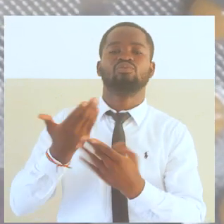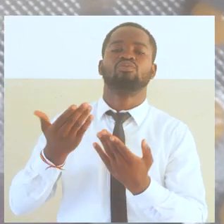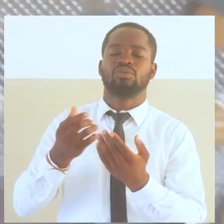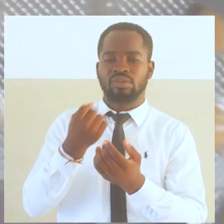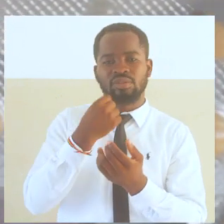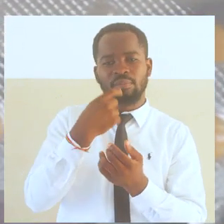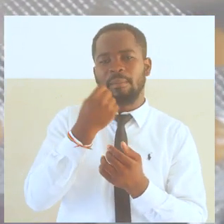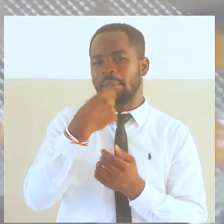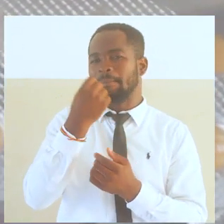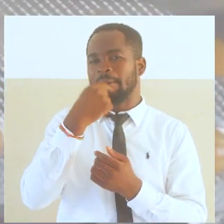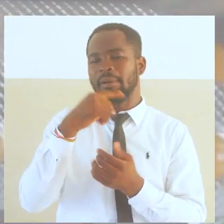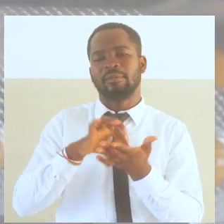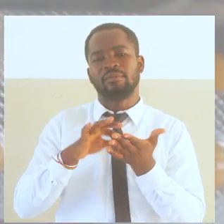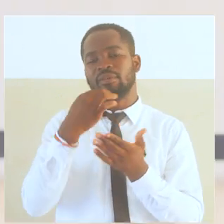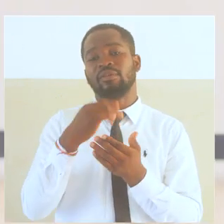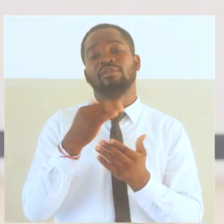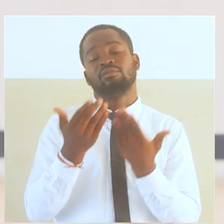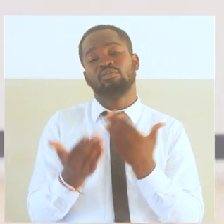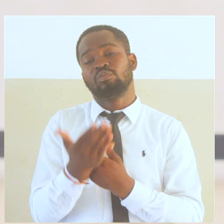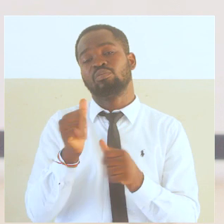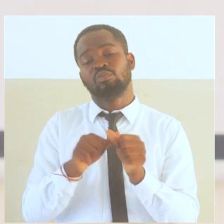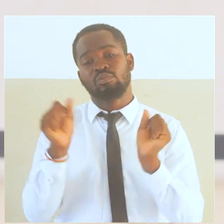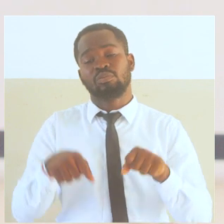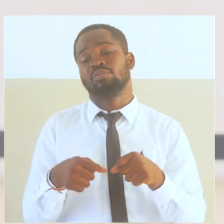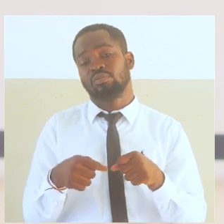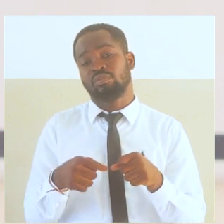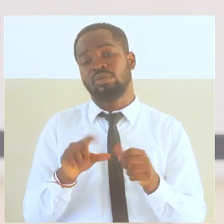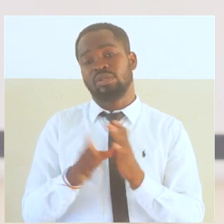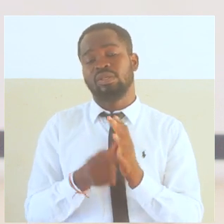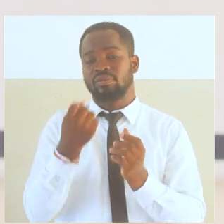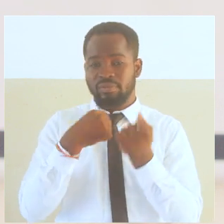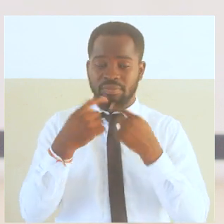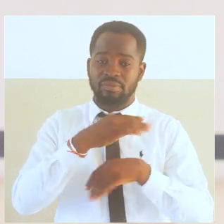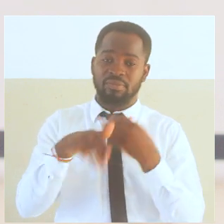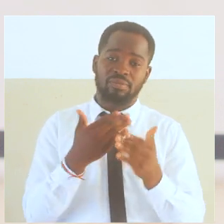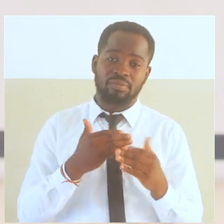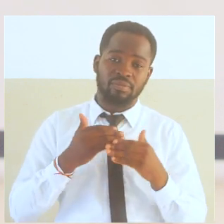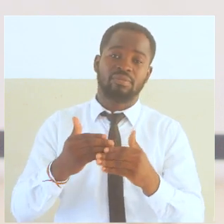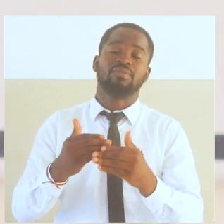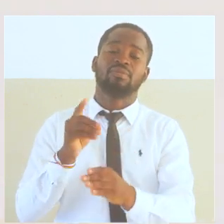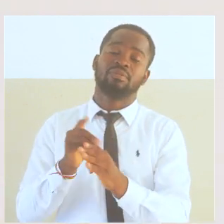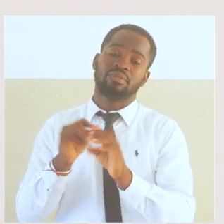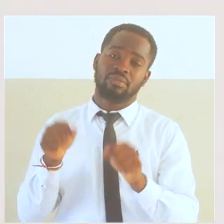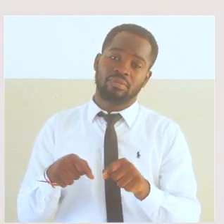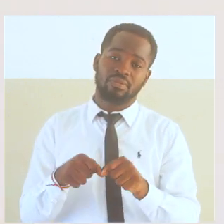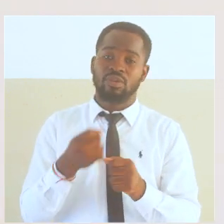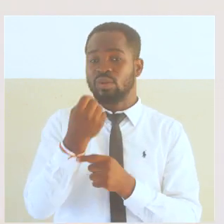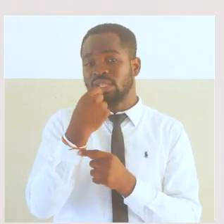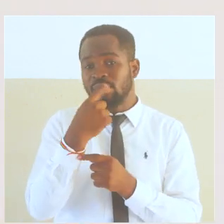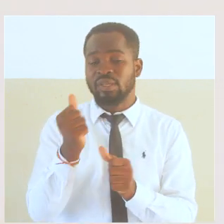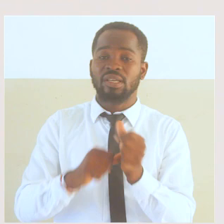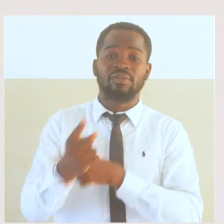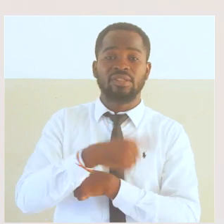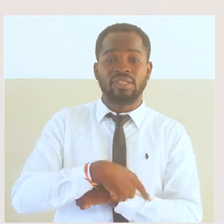effects. 1 tablet a day till you finish giving birth to all your children. In fact, the vitamin in its natural form is folate. We have it in